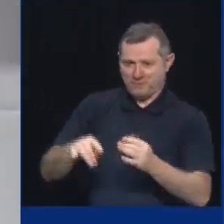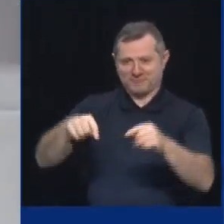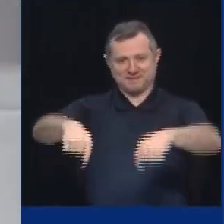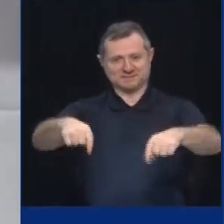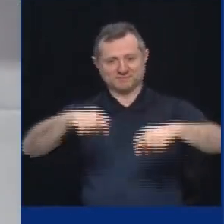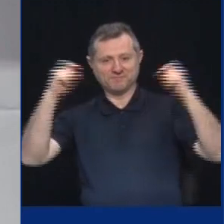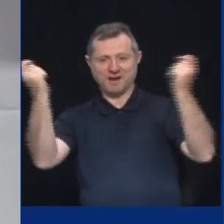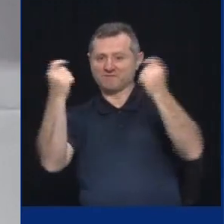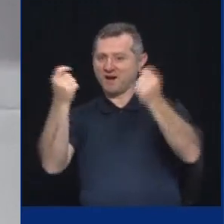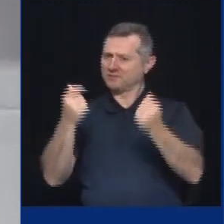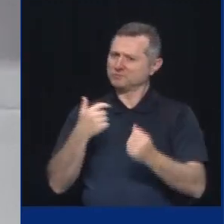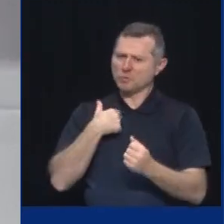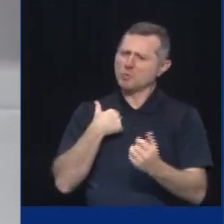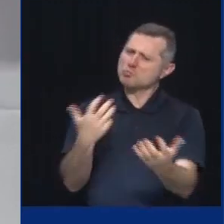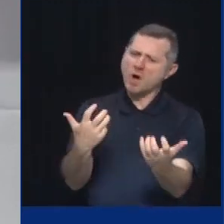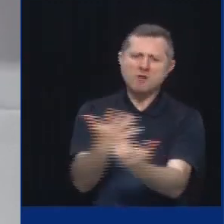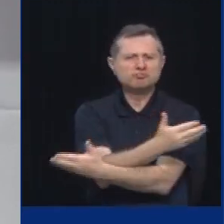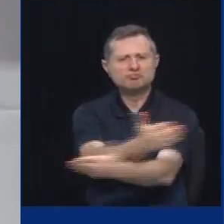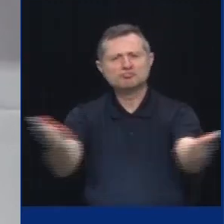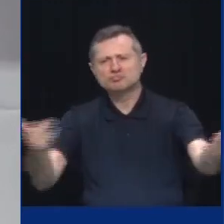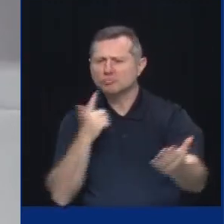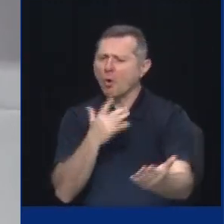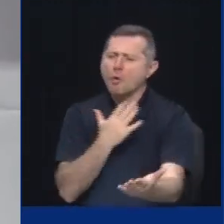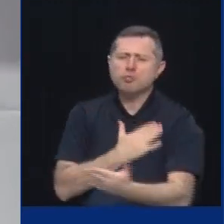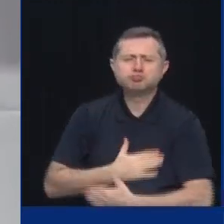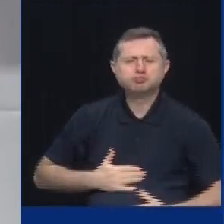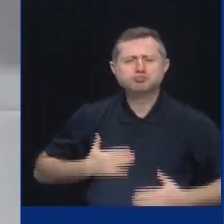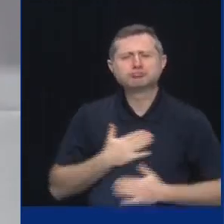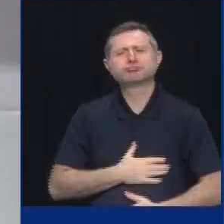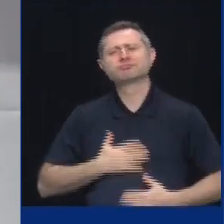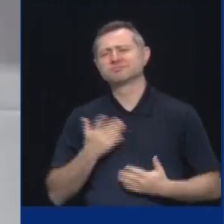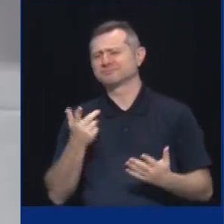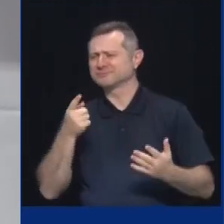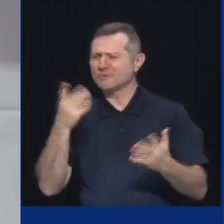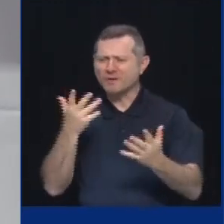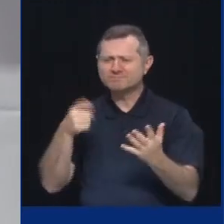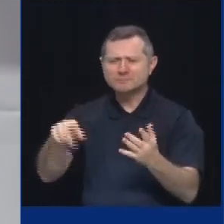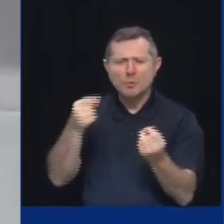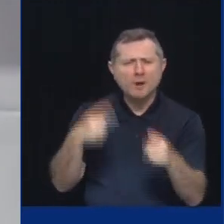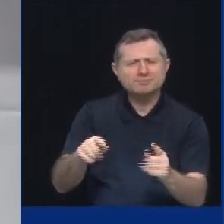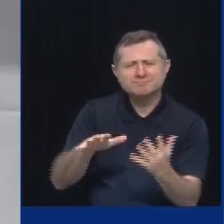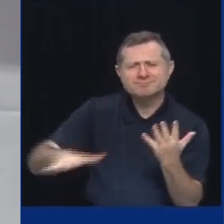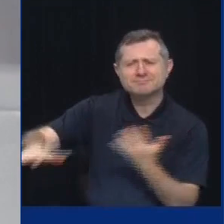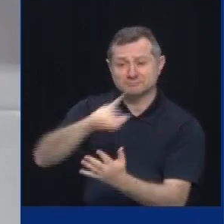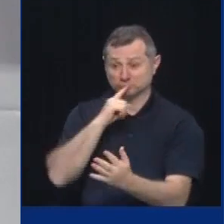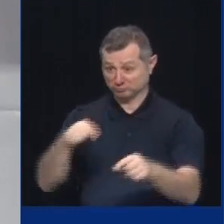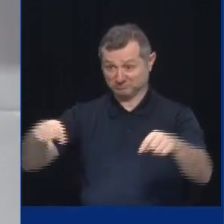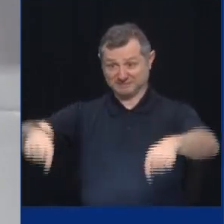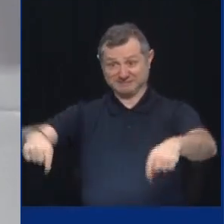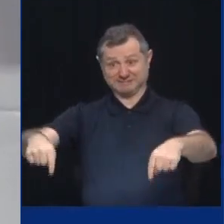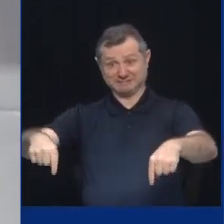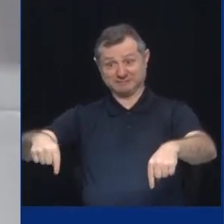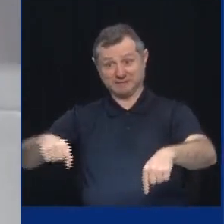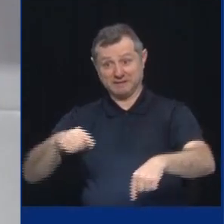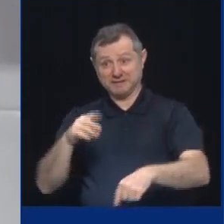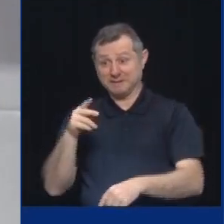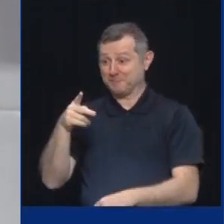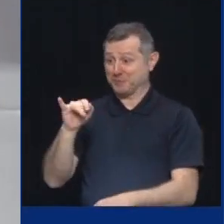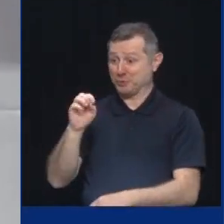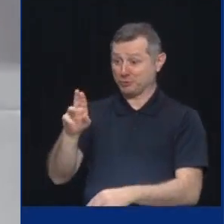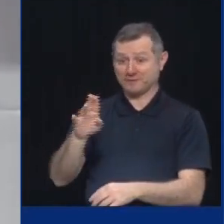I want you to appreciate where you are today. You are on Pier 76. You don't know what